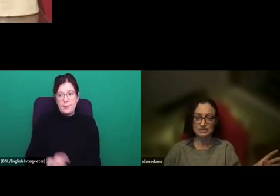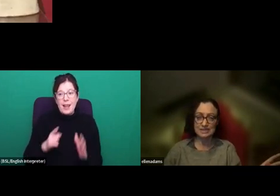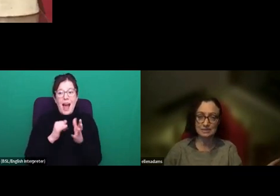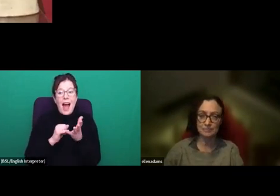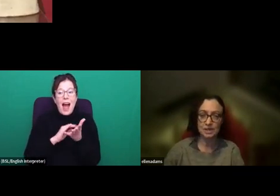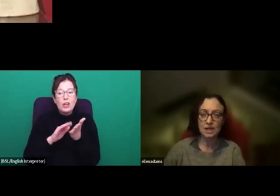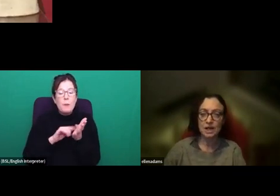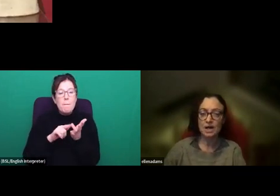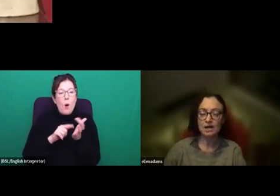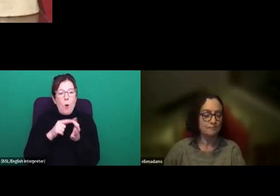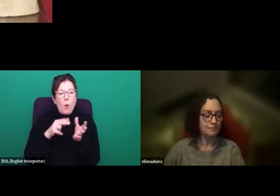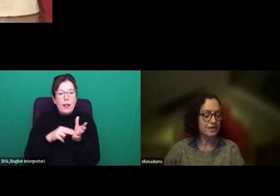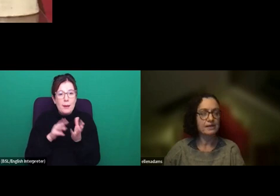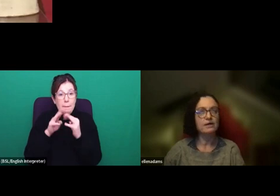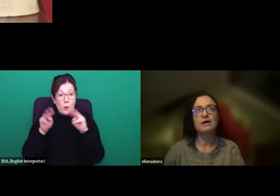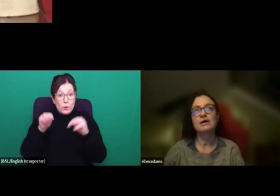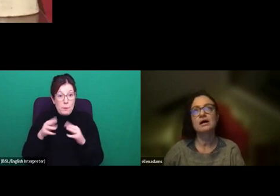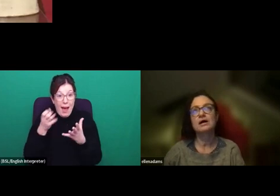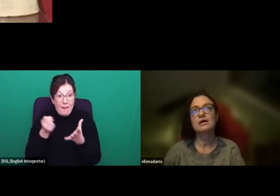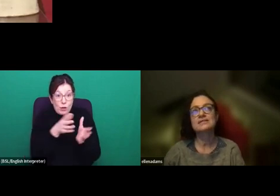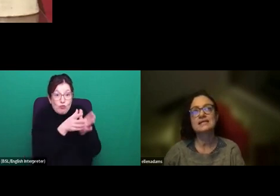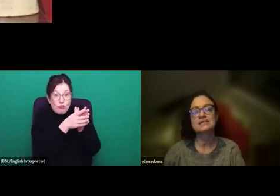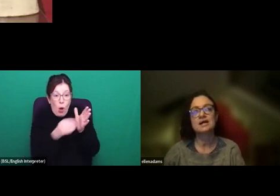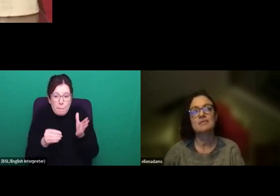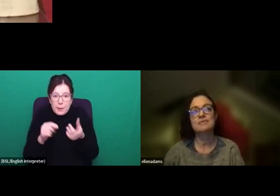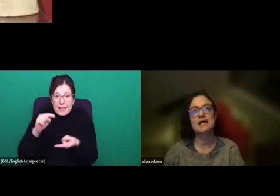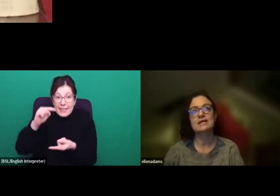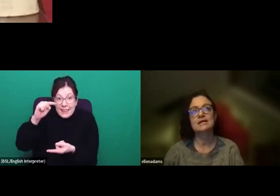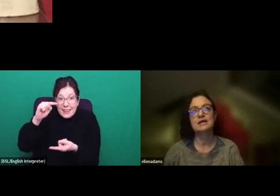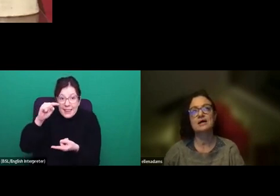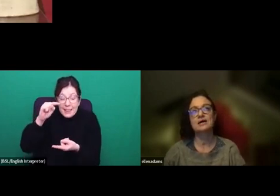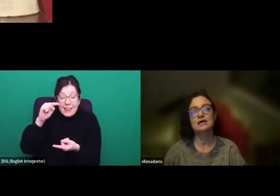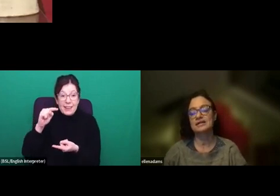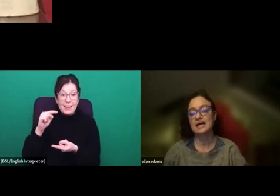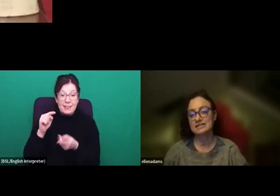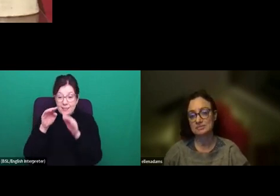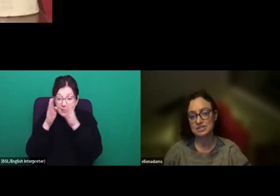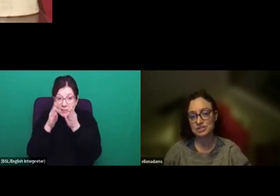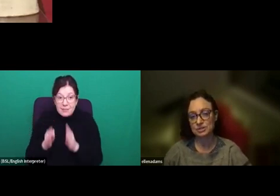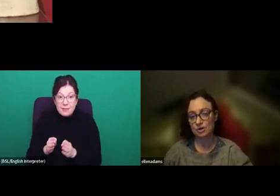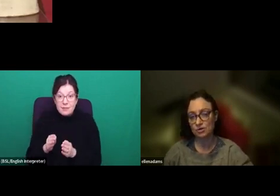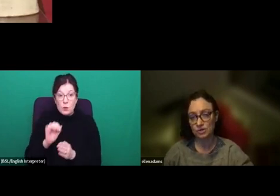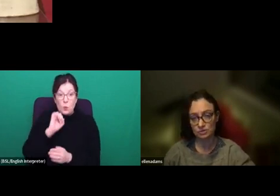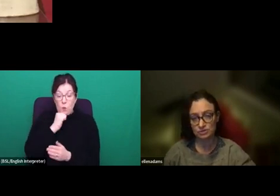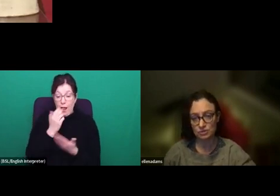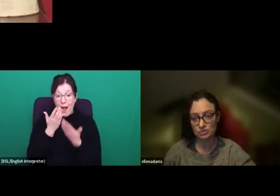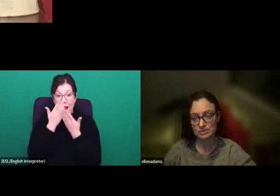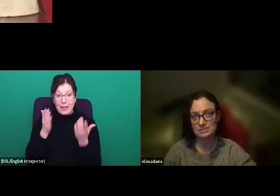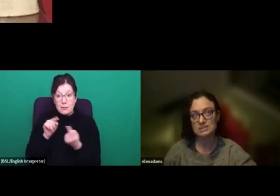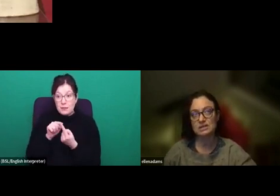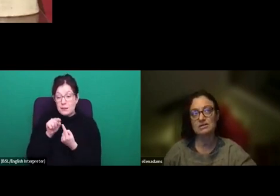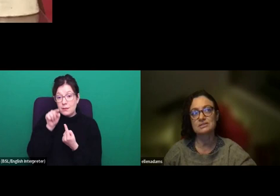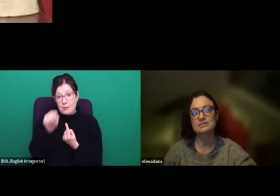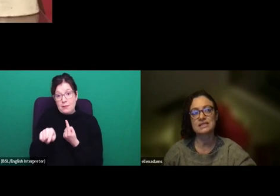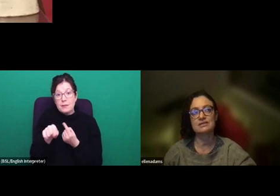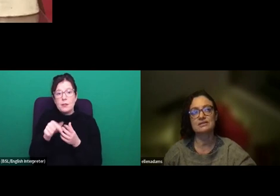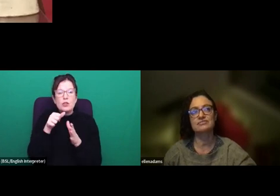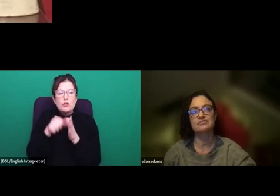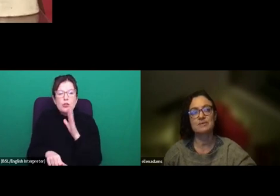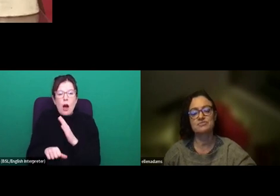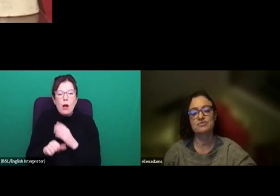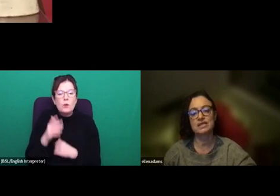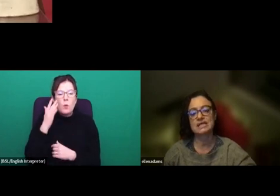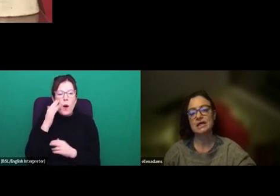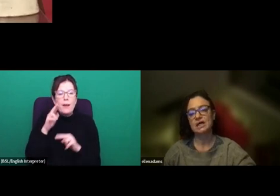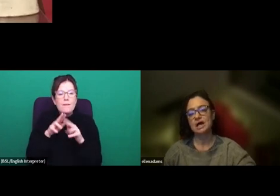Ashmolean Museum. They are setting up an exhibition on Knossos that starts 10th